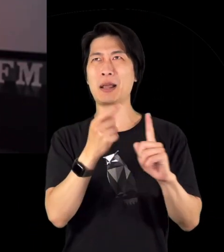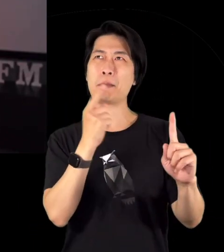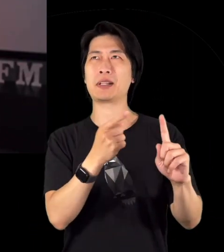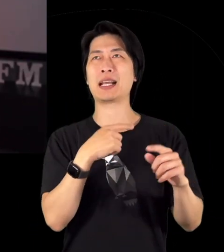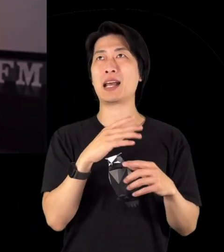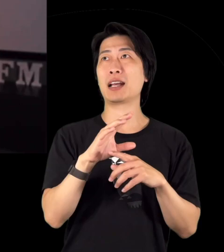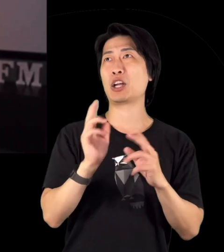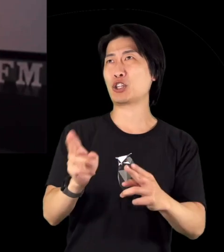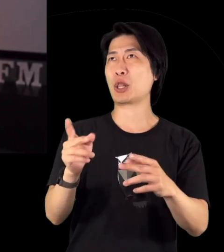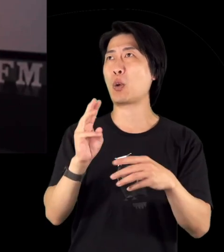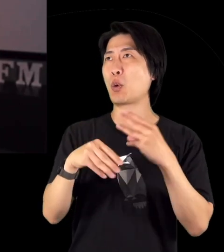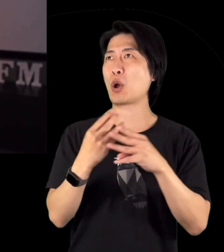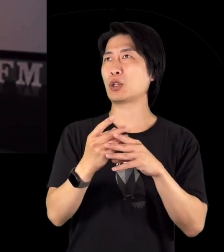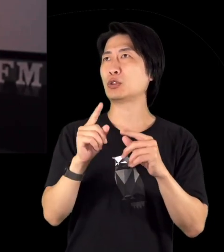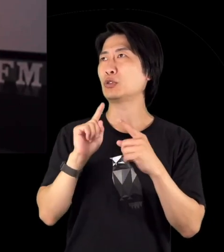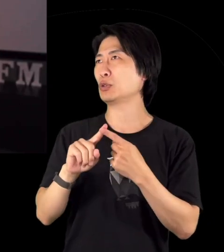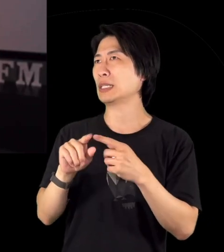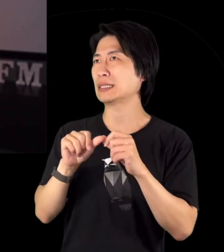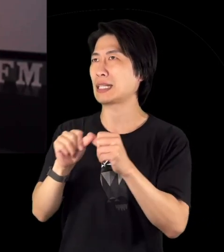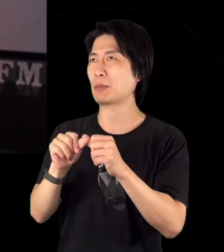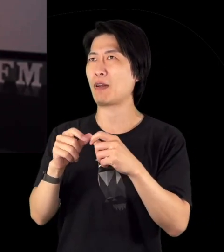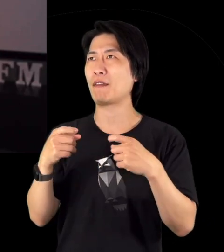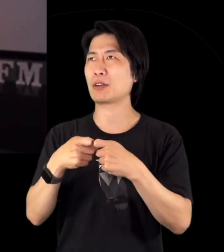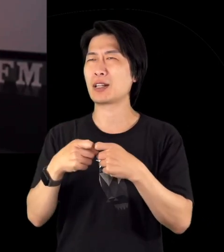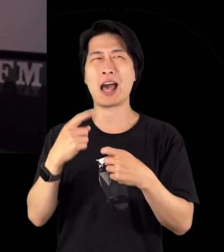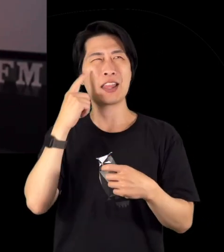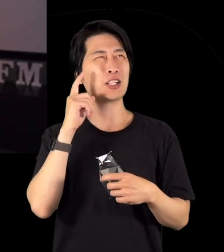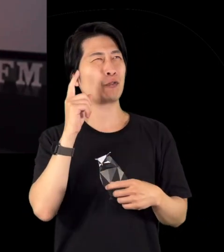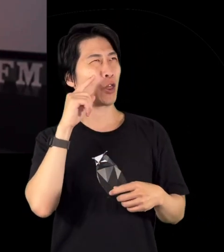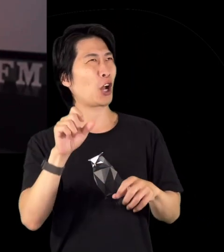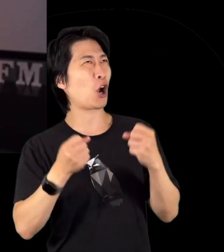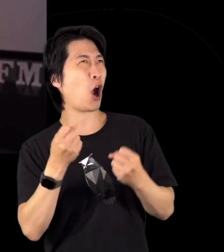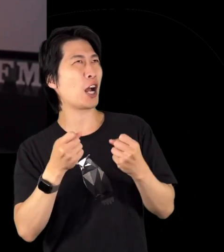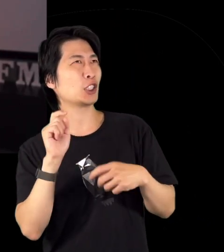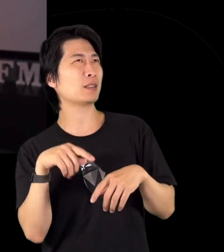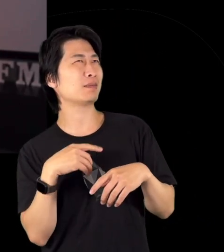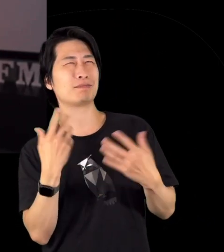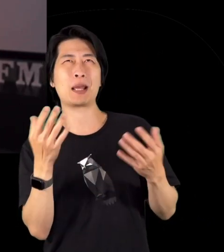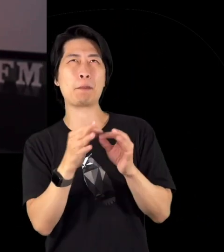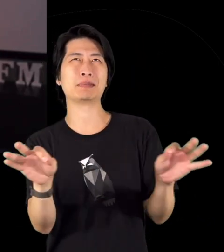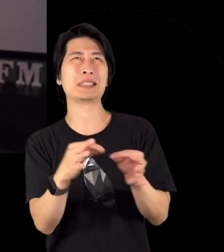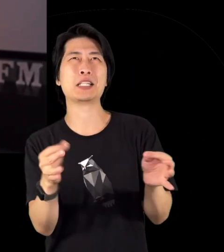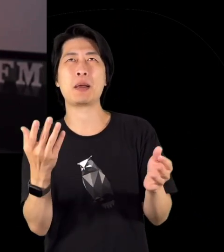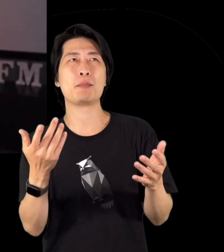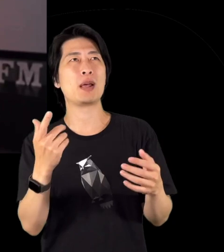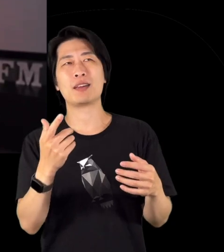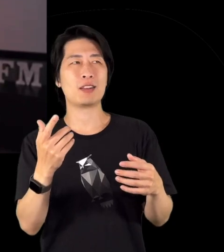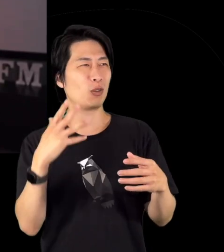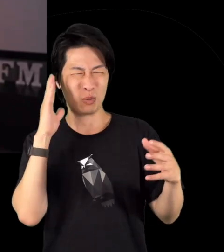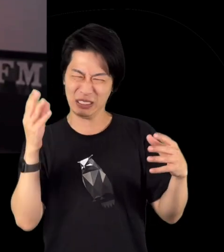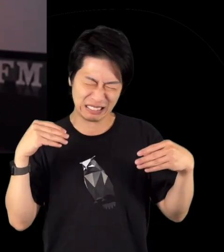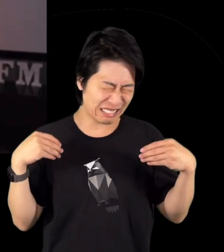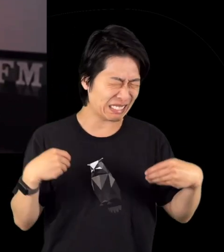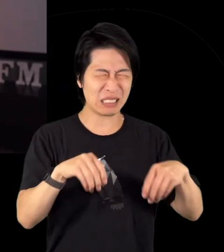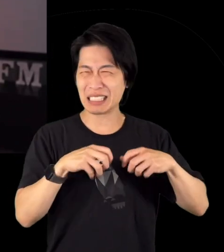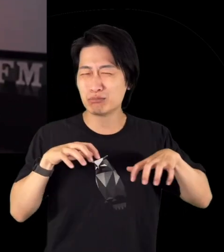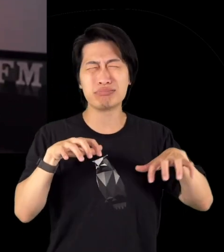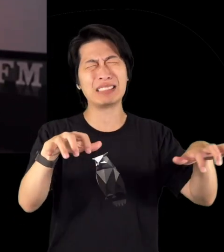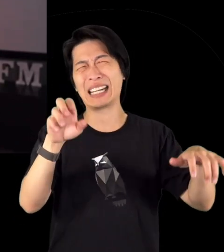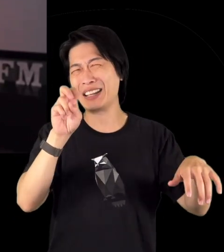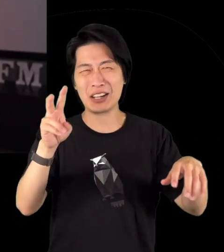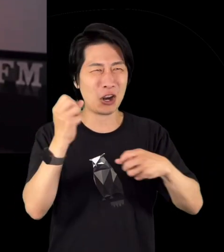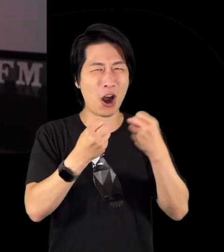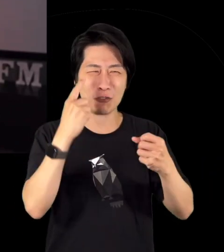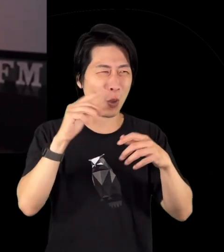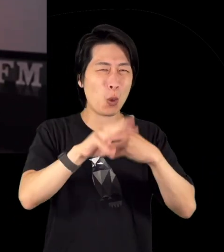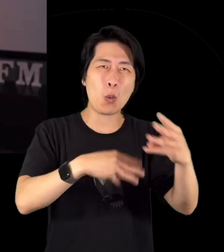sustainable future, and at least for their car division, it should be something closer to, I don't know, flooding the world with EVs to gather data